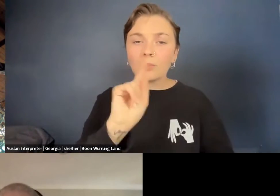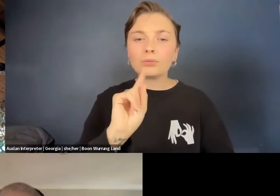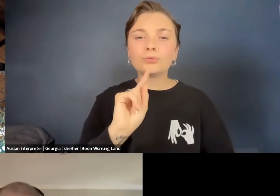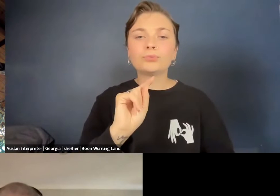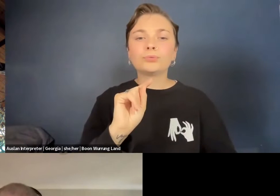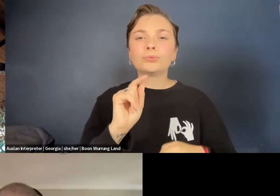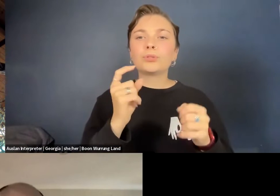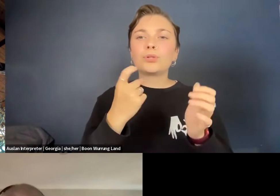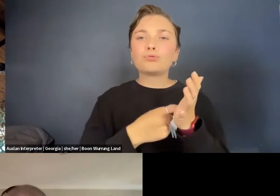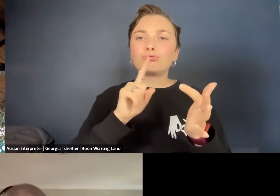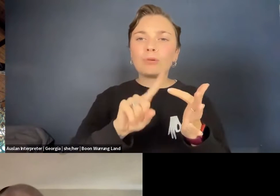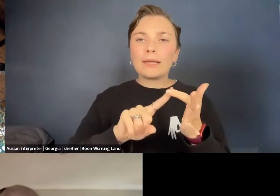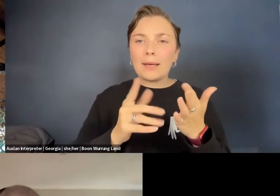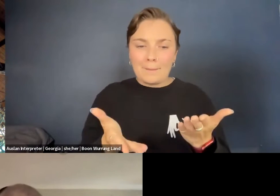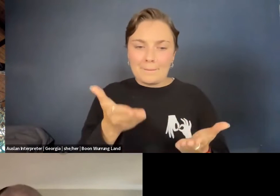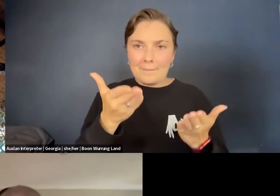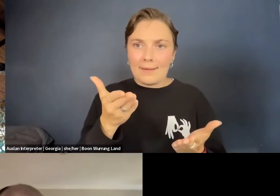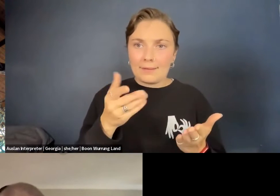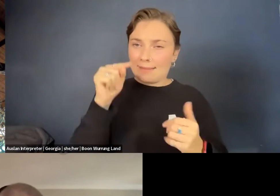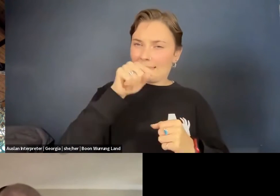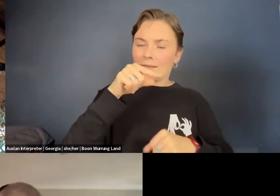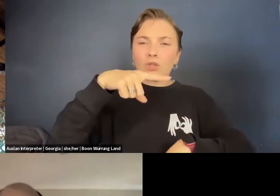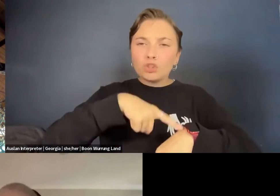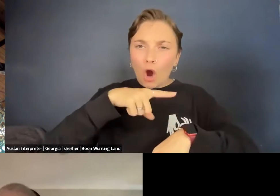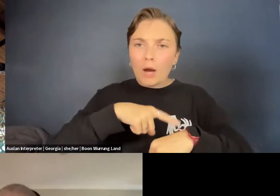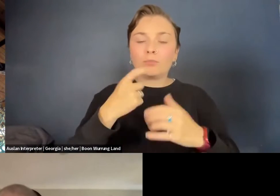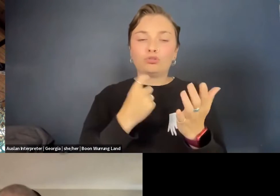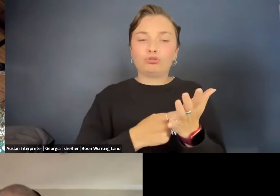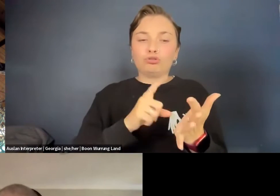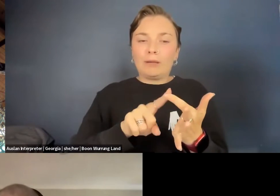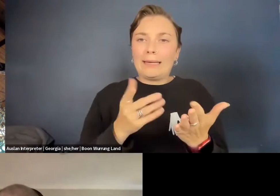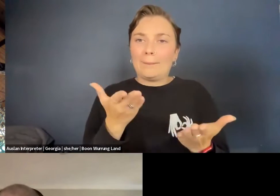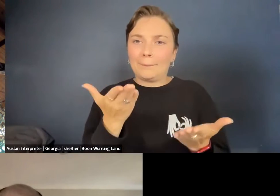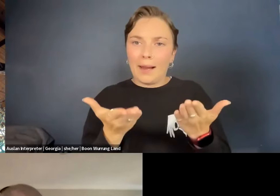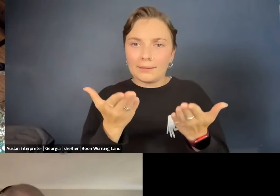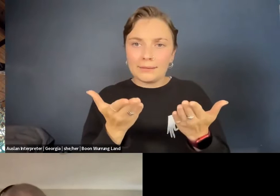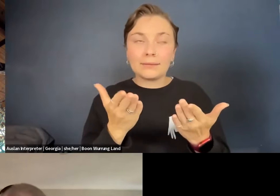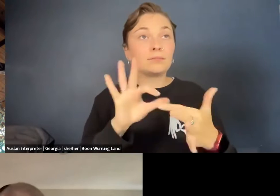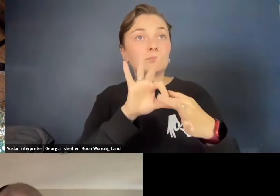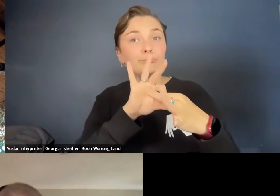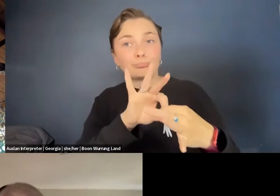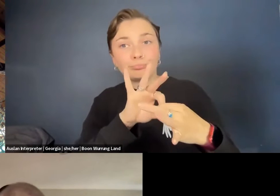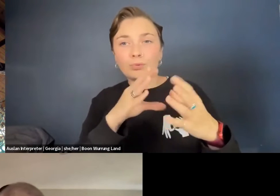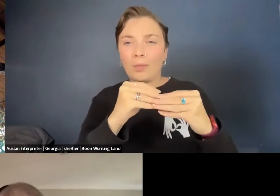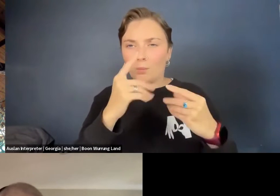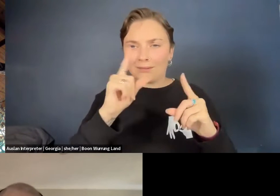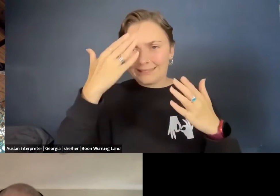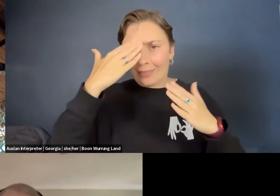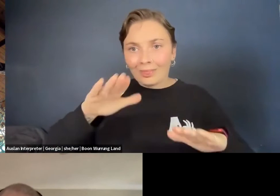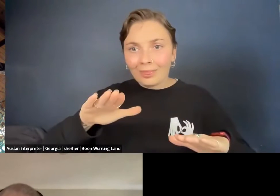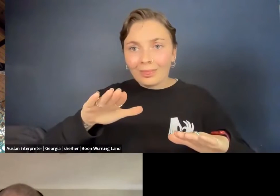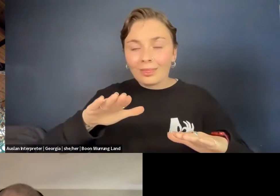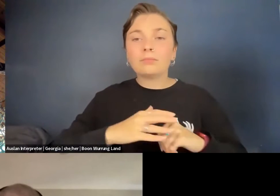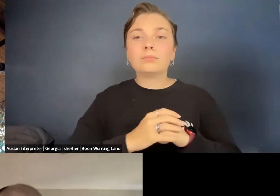of rebalancing, that it is time for us to rebalance our relationship with death and